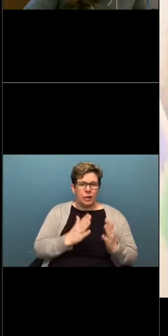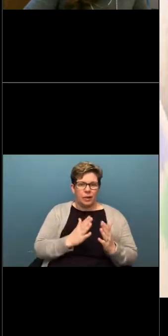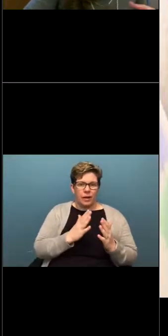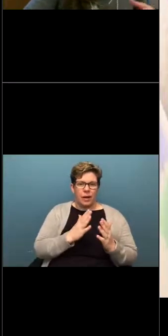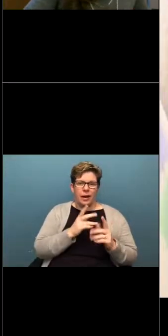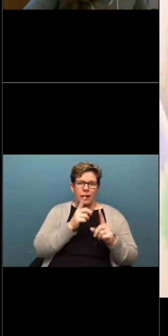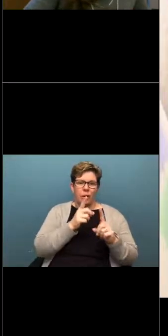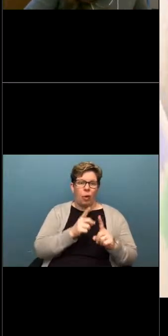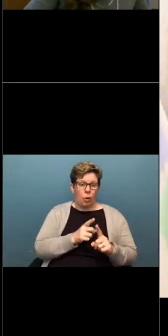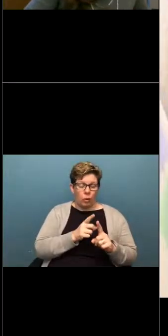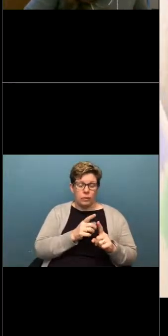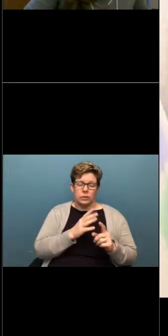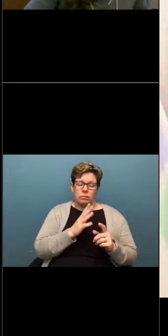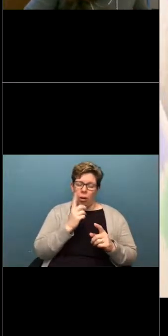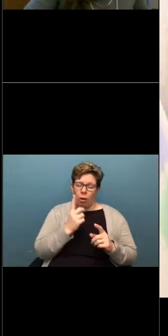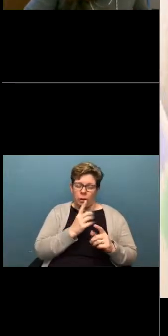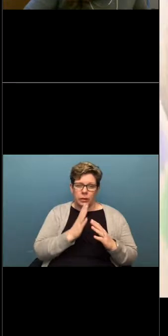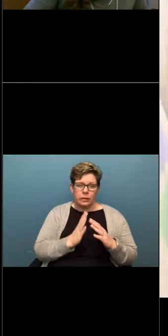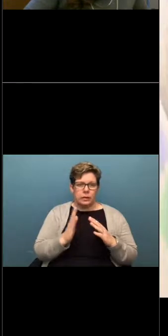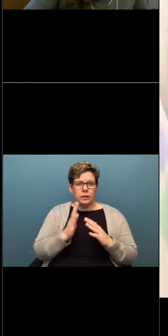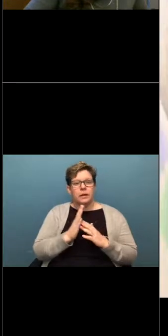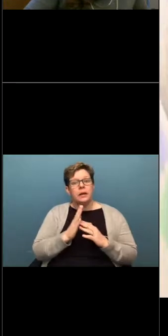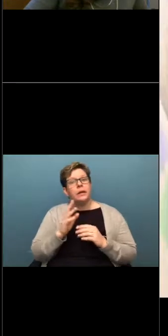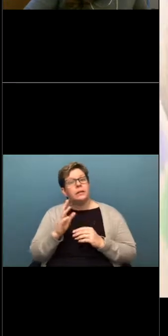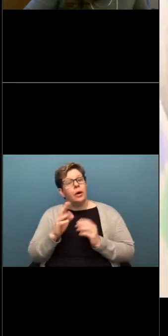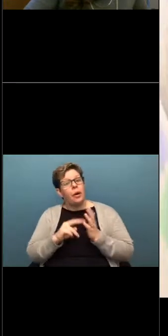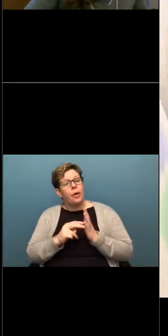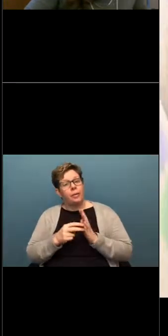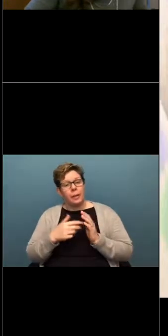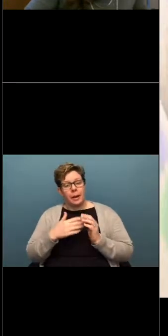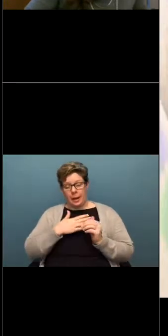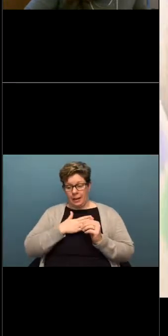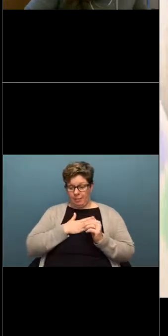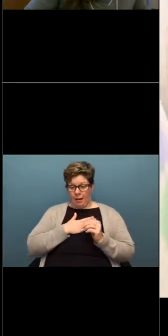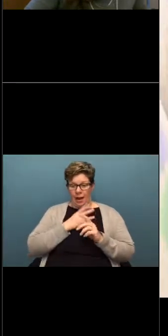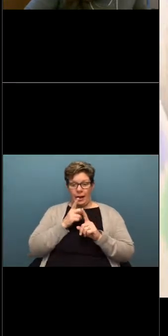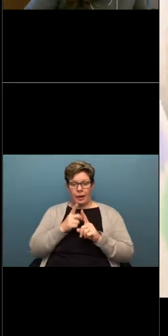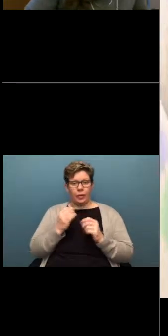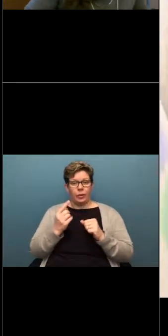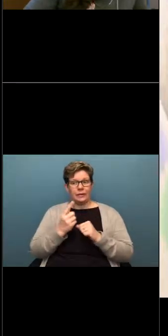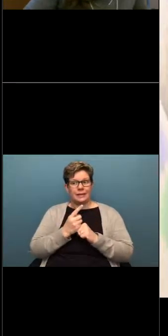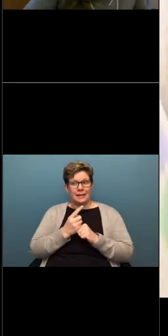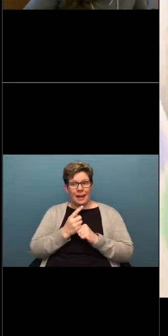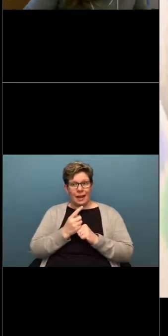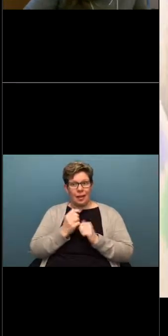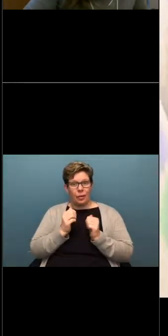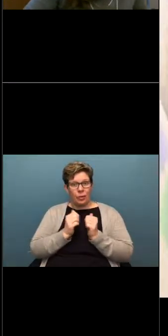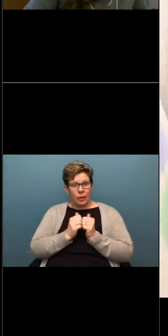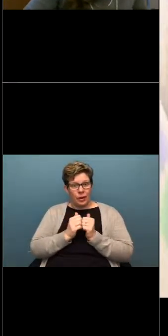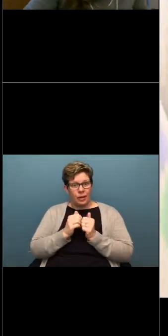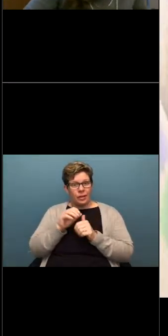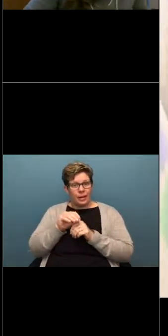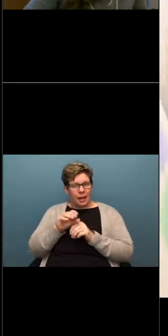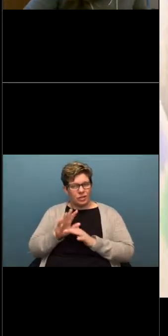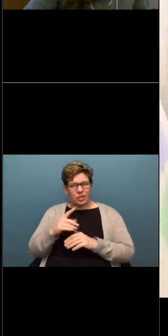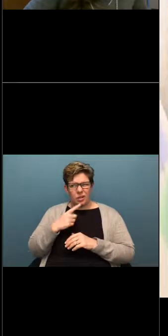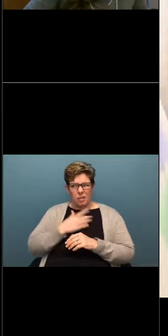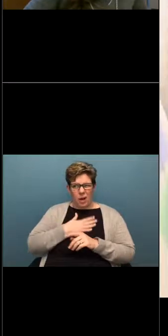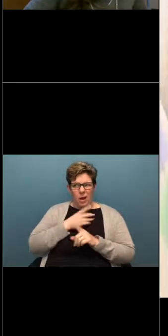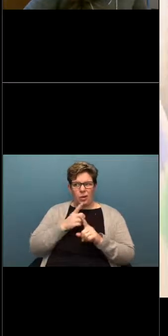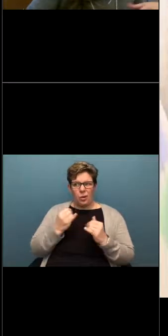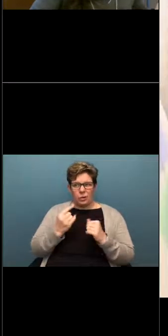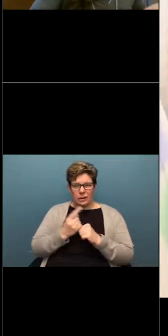something like, my goal today is get my anxiety under better control. That can be a really powerful